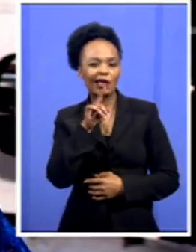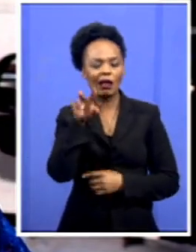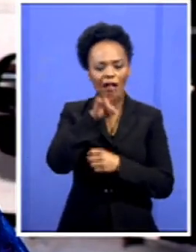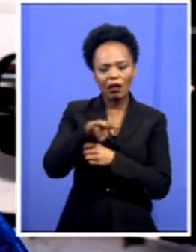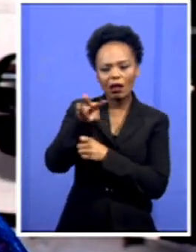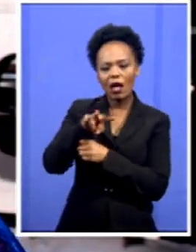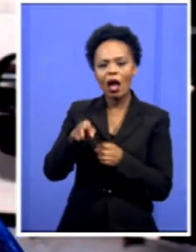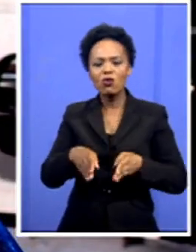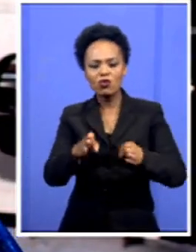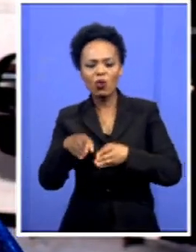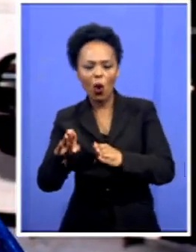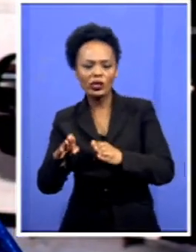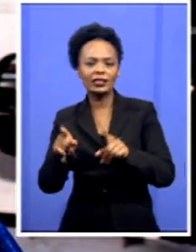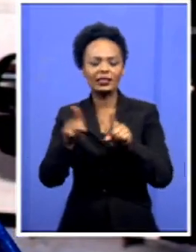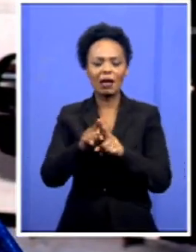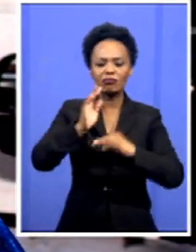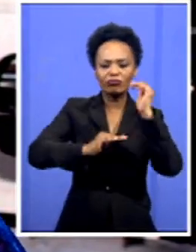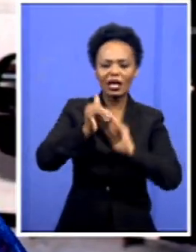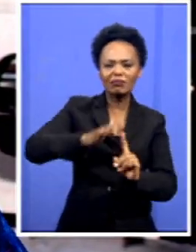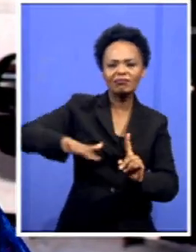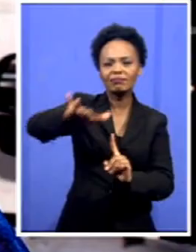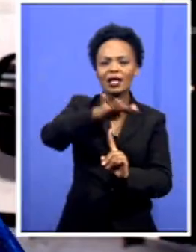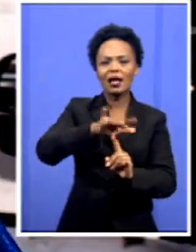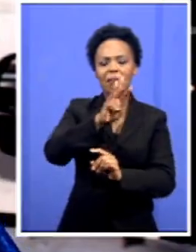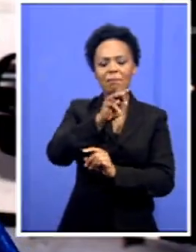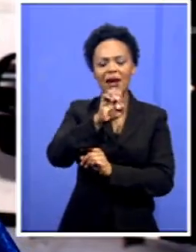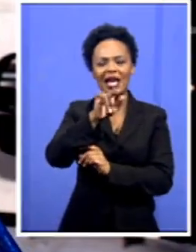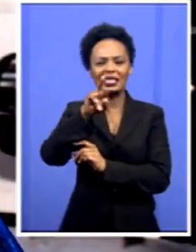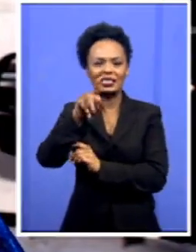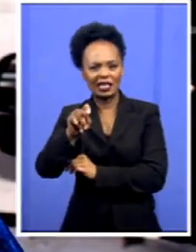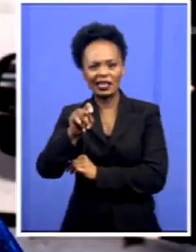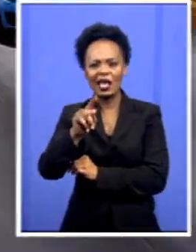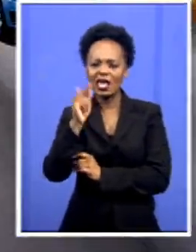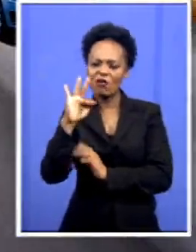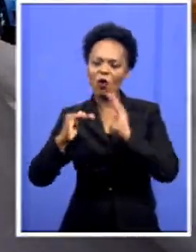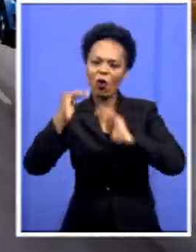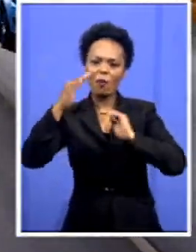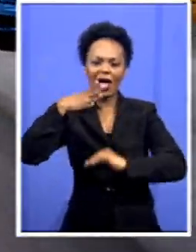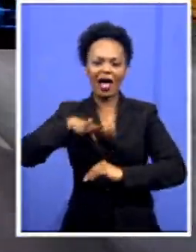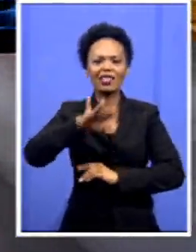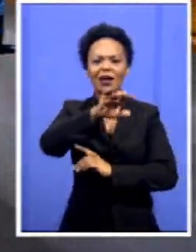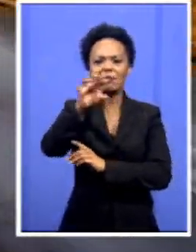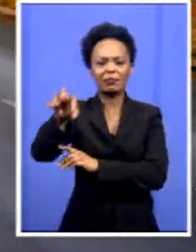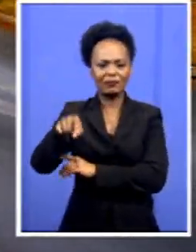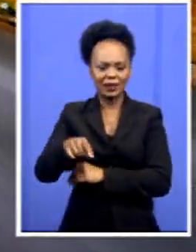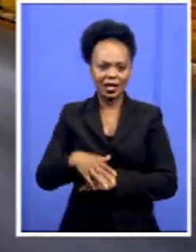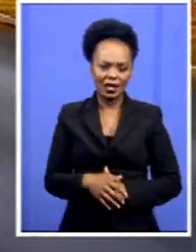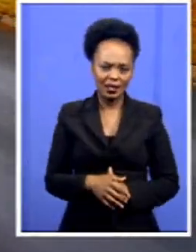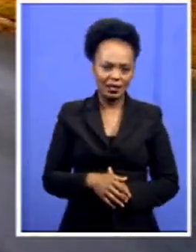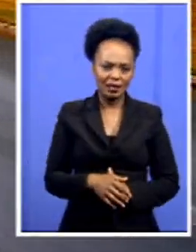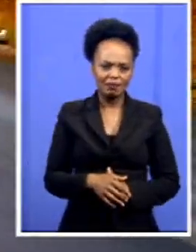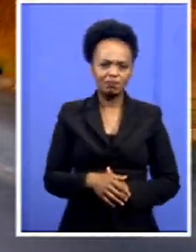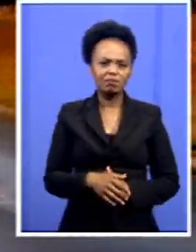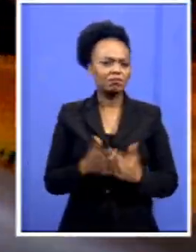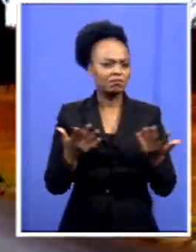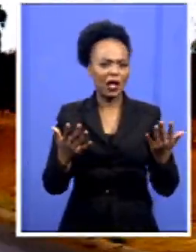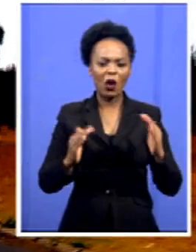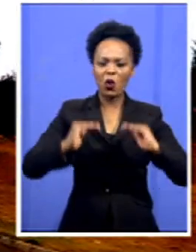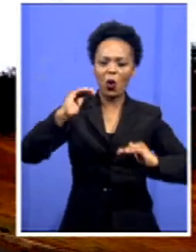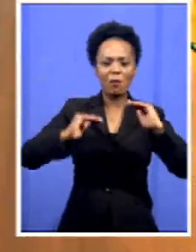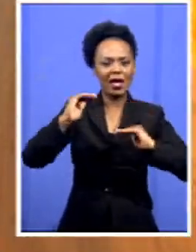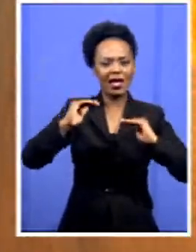our roads and the infrastructure around Meyerton compared to other smaller cities and so on. You can't compare these